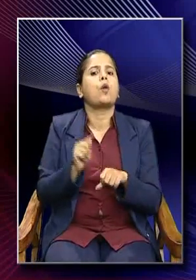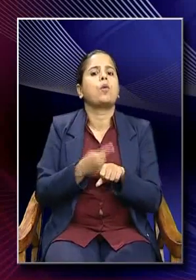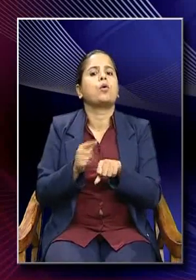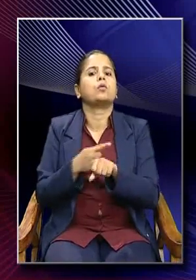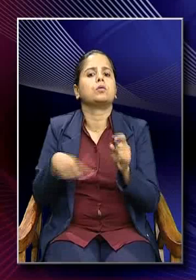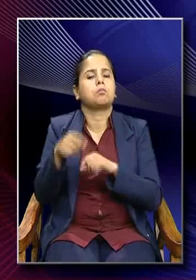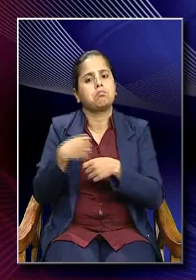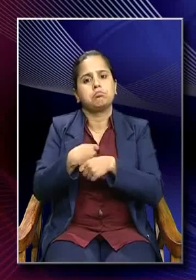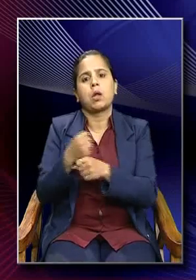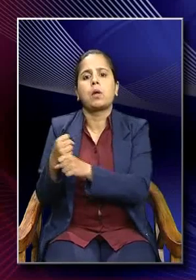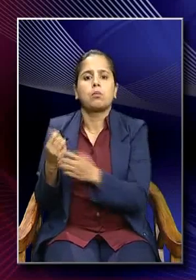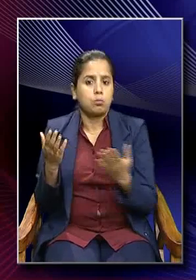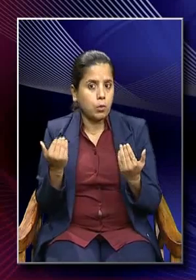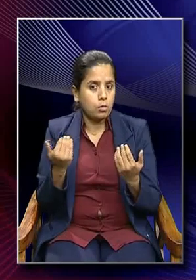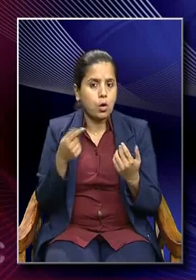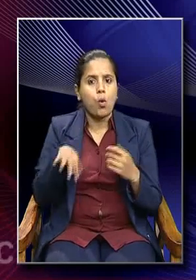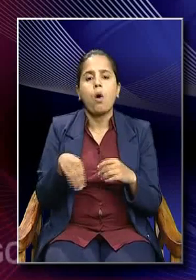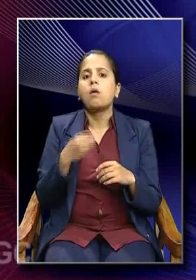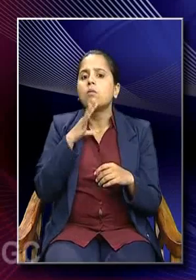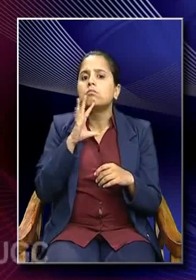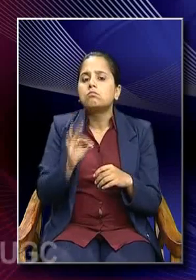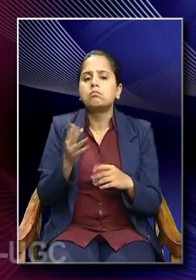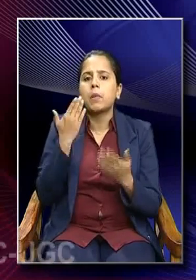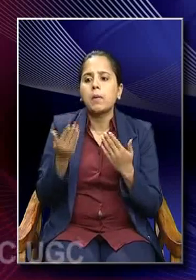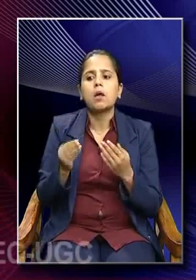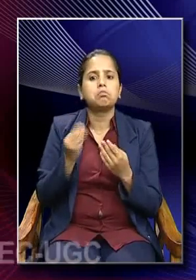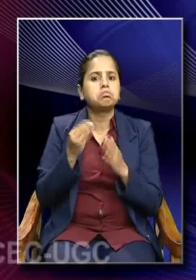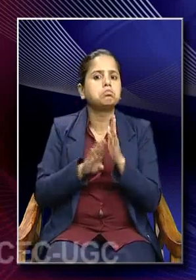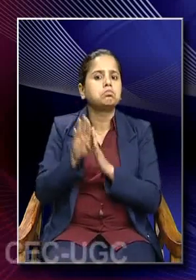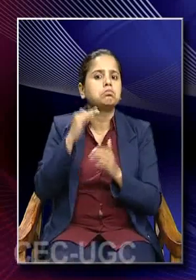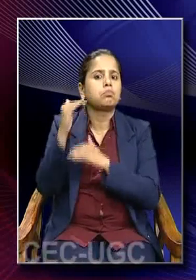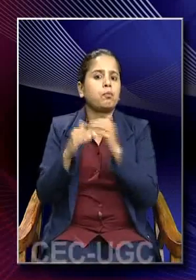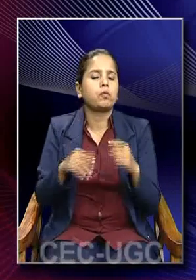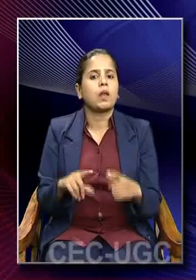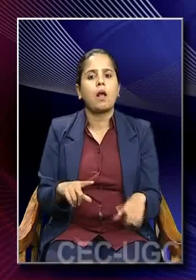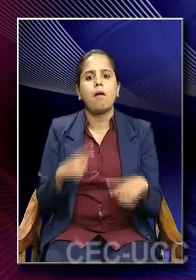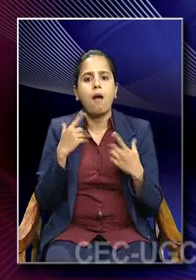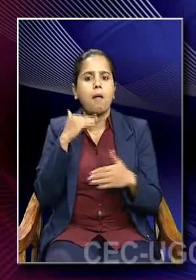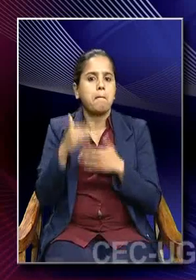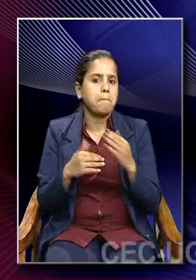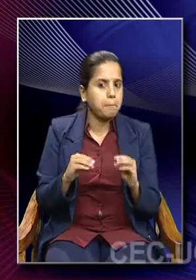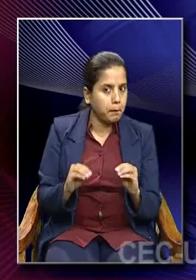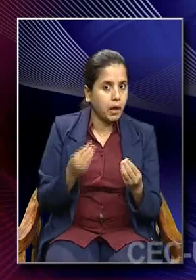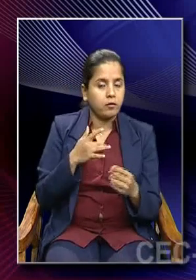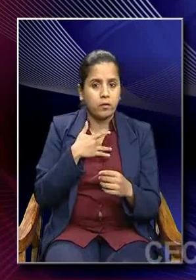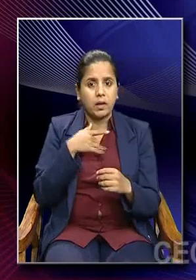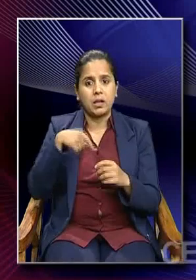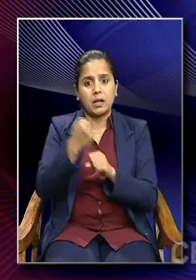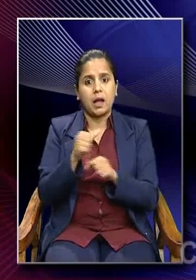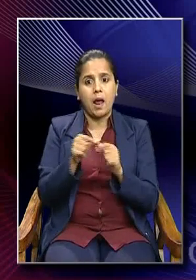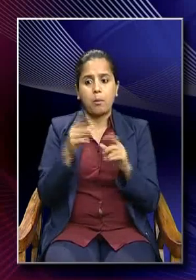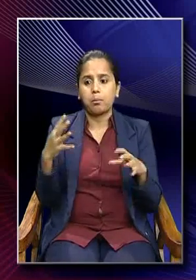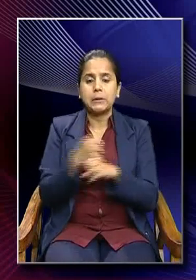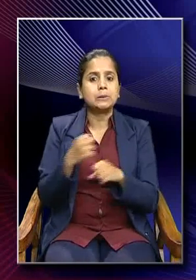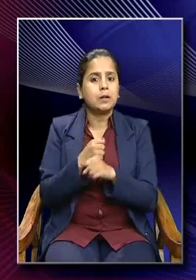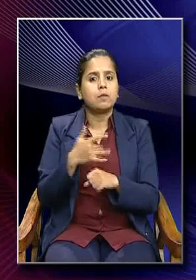will be created, and improvement of standard of living and filling up of that gap has already been filled